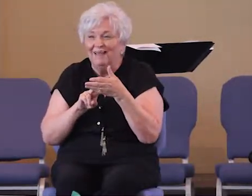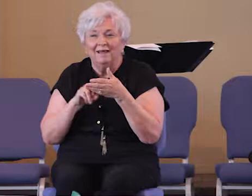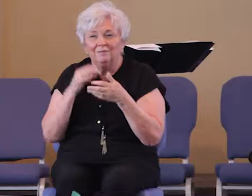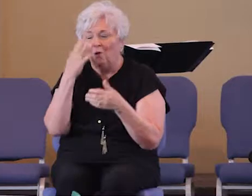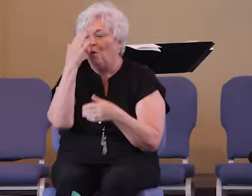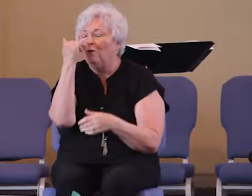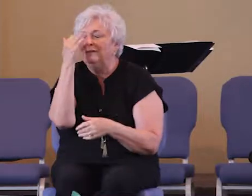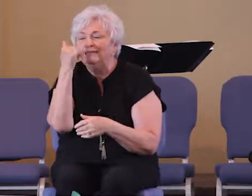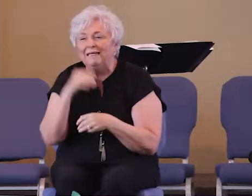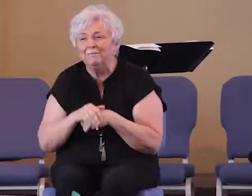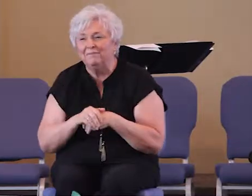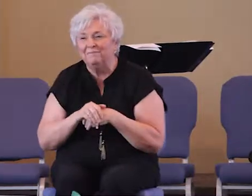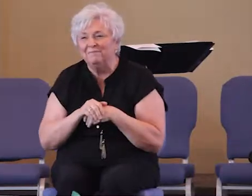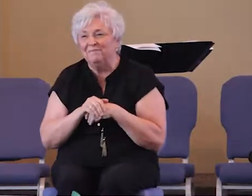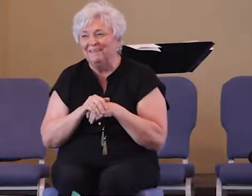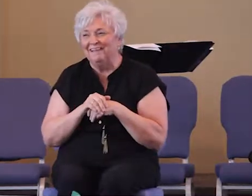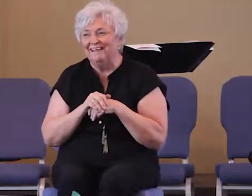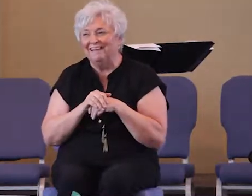sleep.